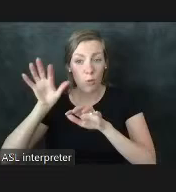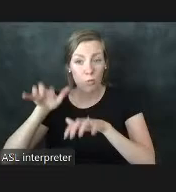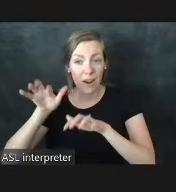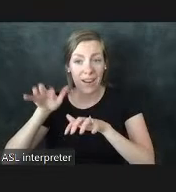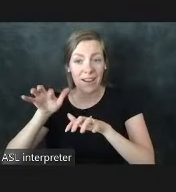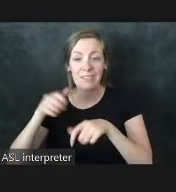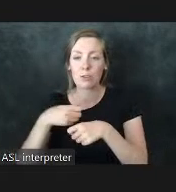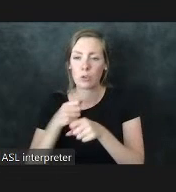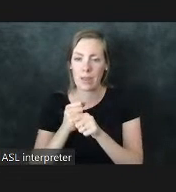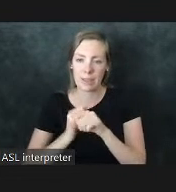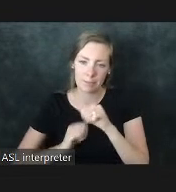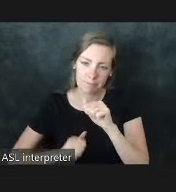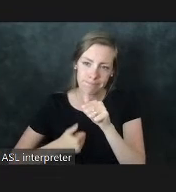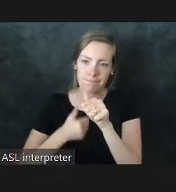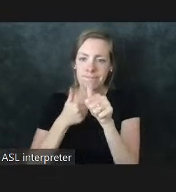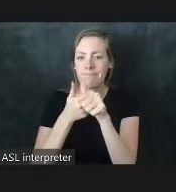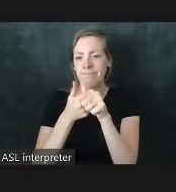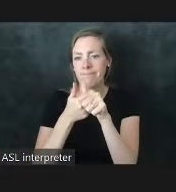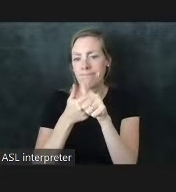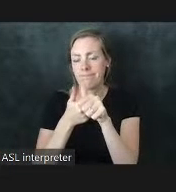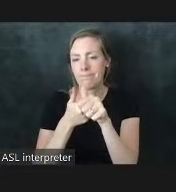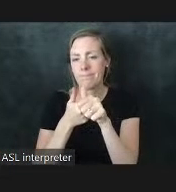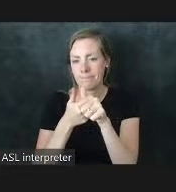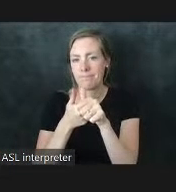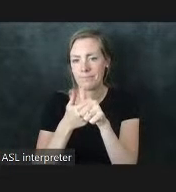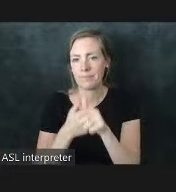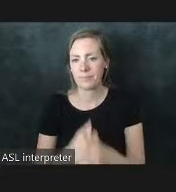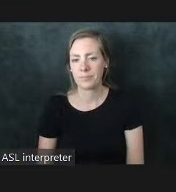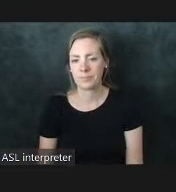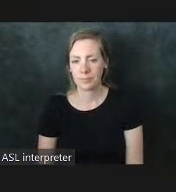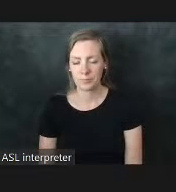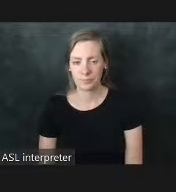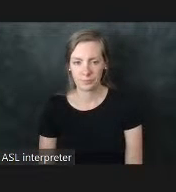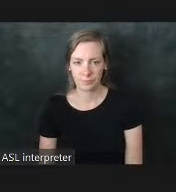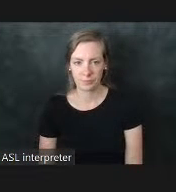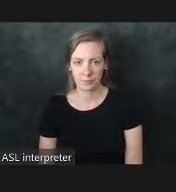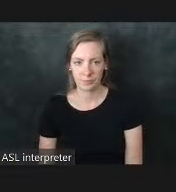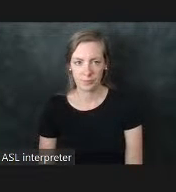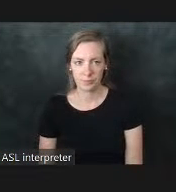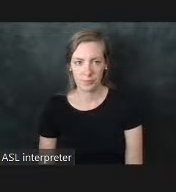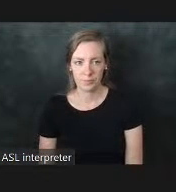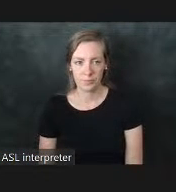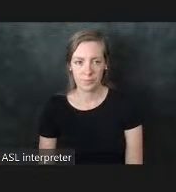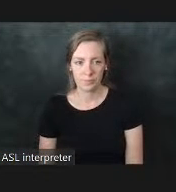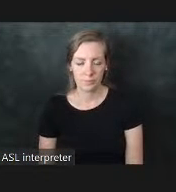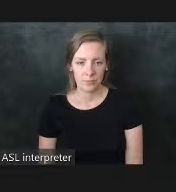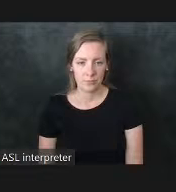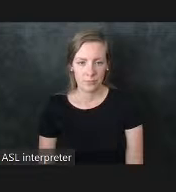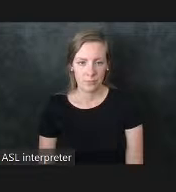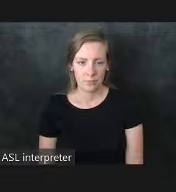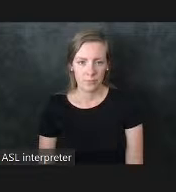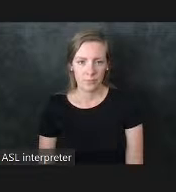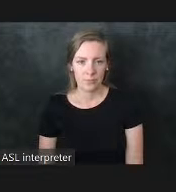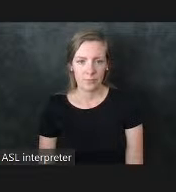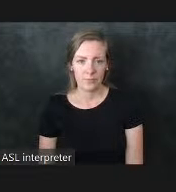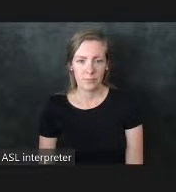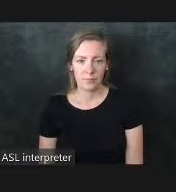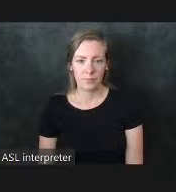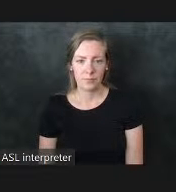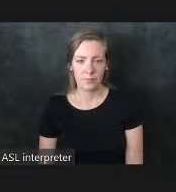this pues, deficit tengamos bastante lluvia para que nos have otra vez arriba reservoir storage. o nos levante más para arriba en el promedio. Next